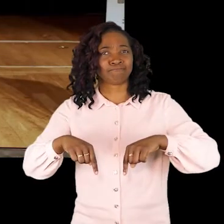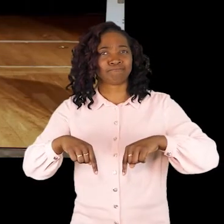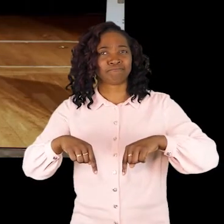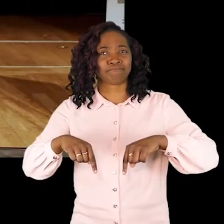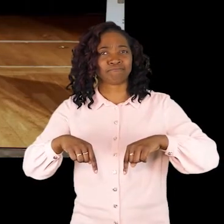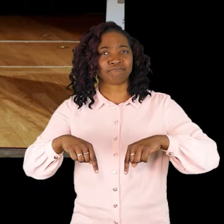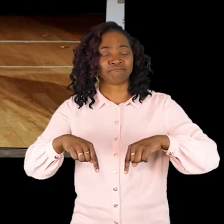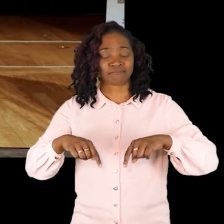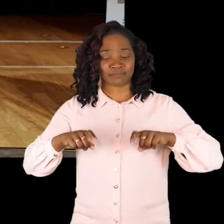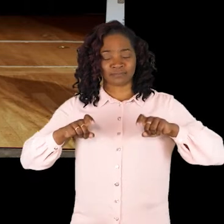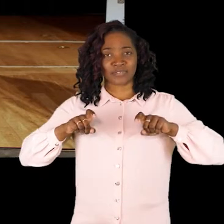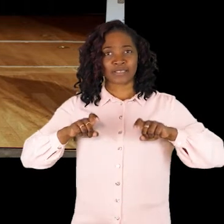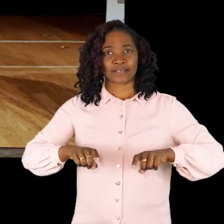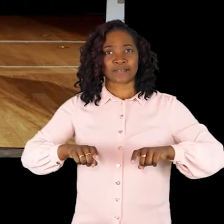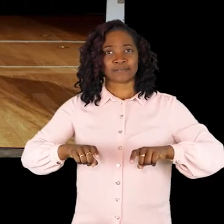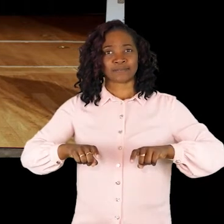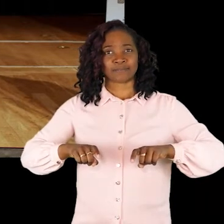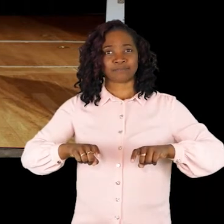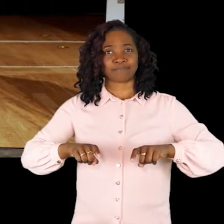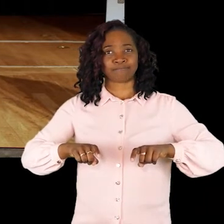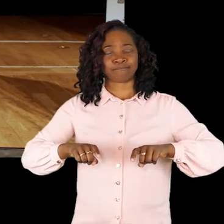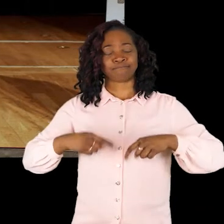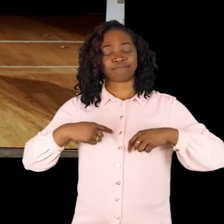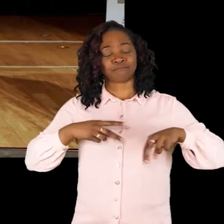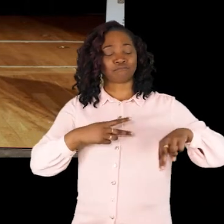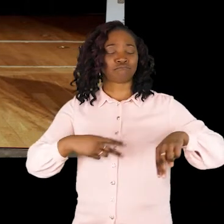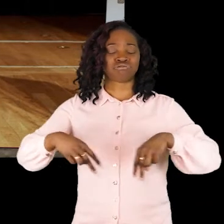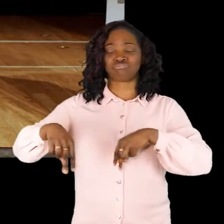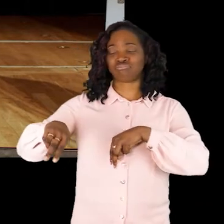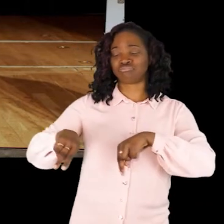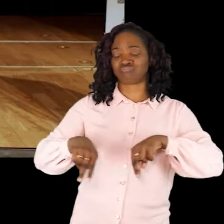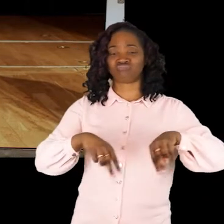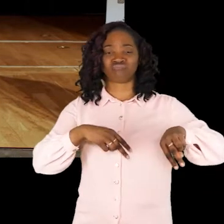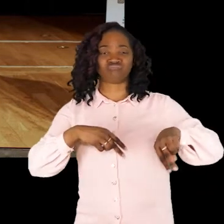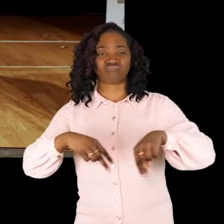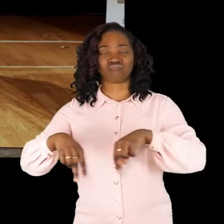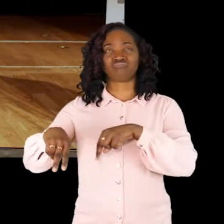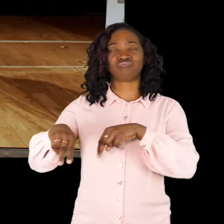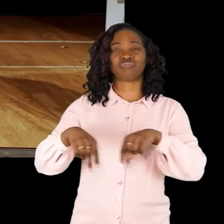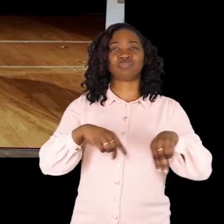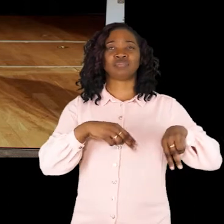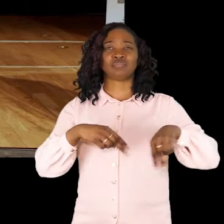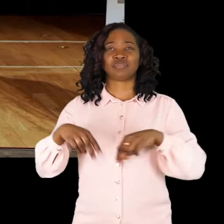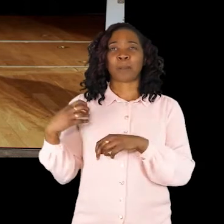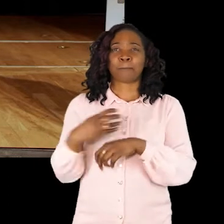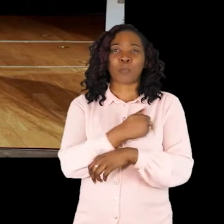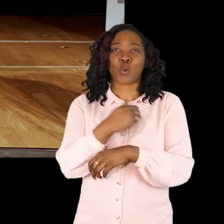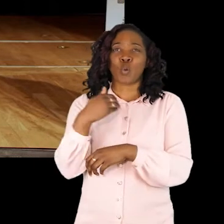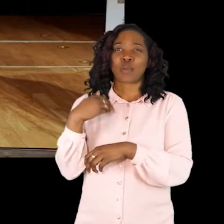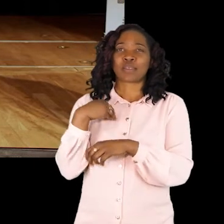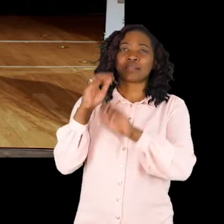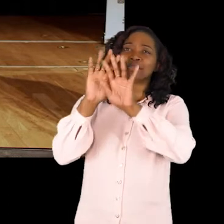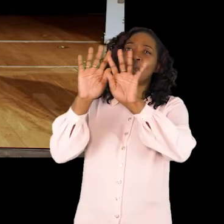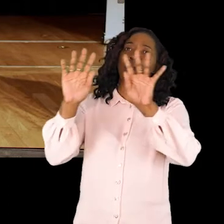Here, completely still, I dance beneath the lemon slice